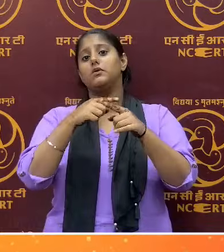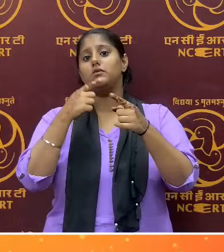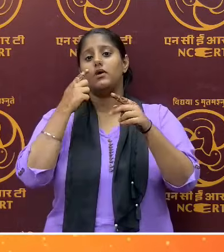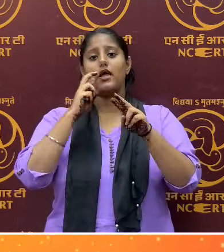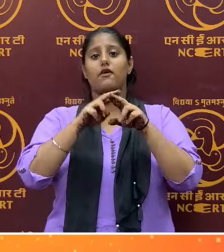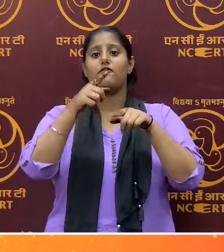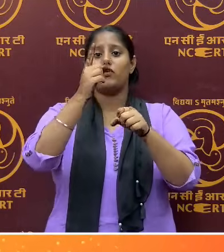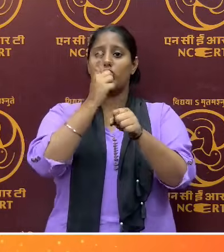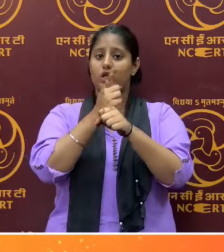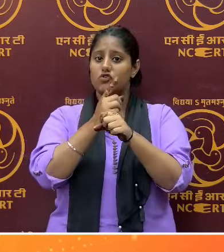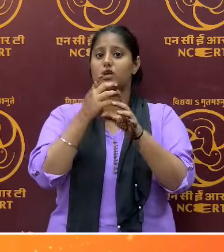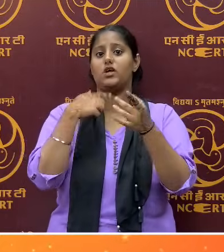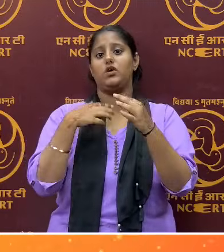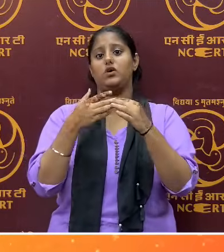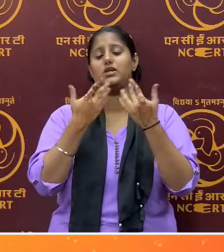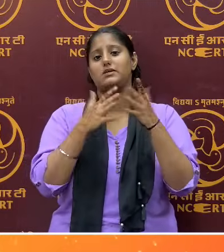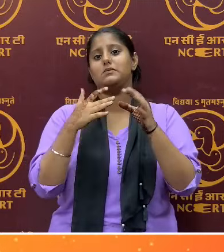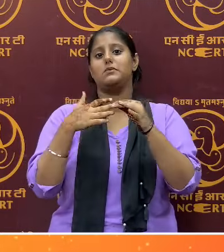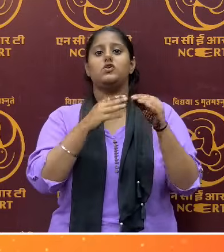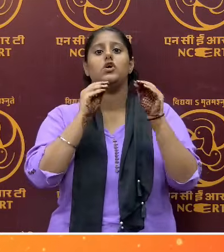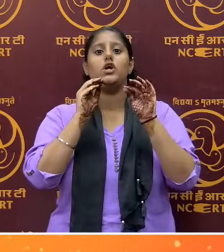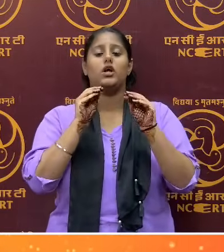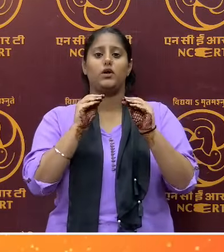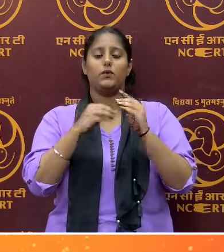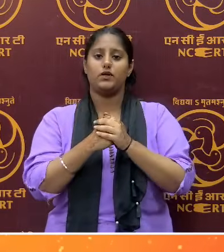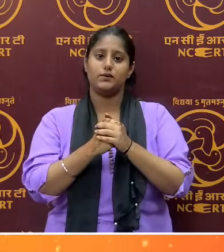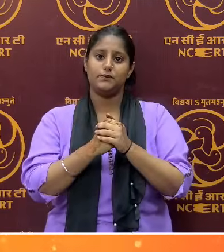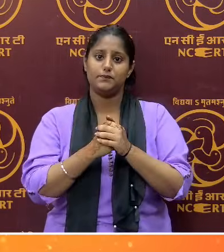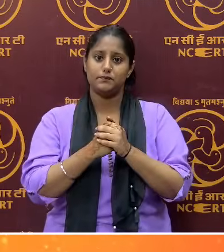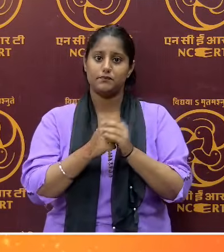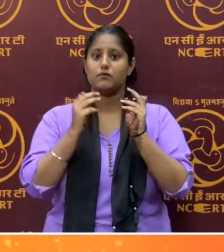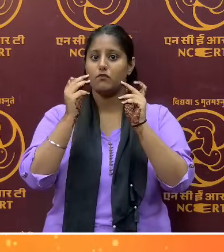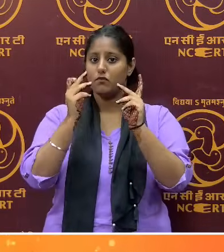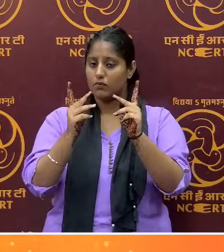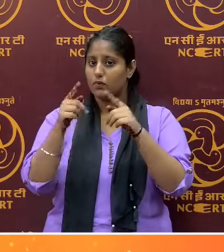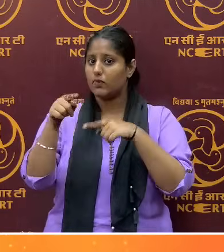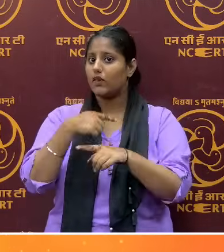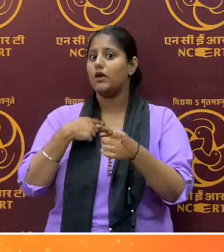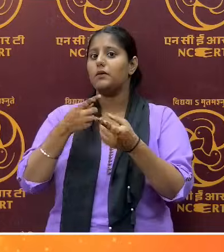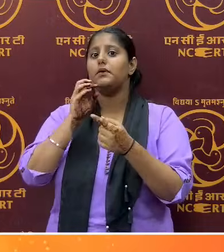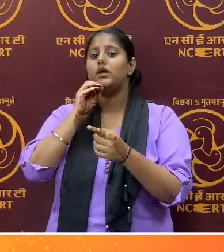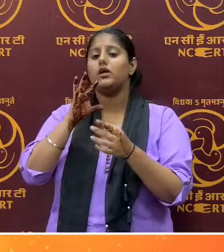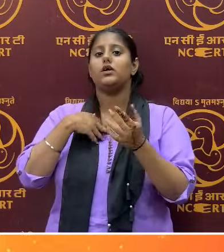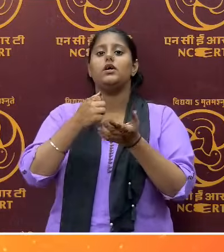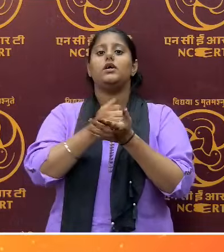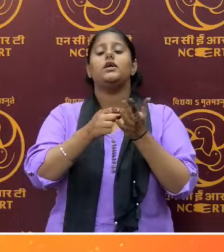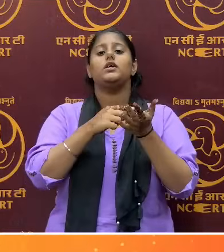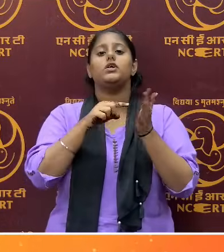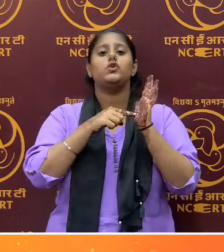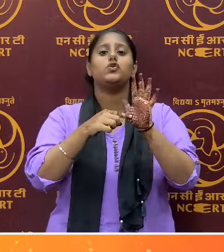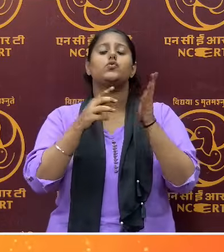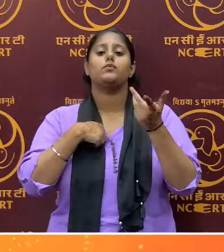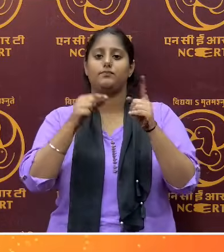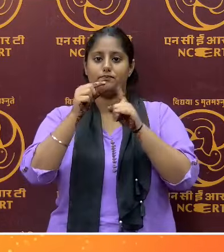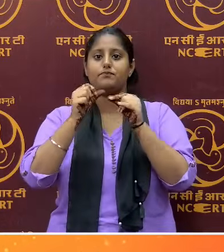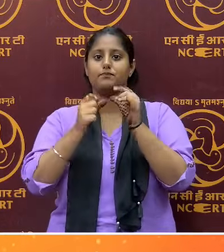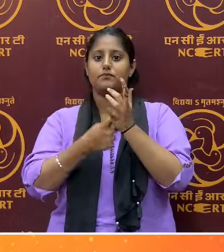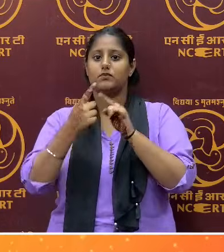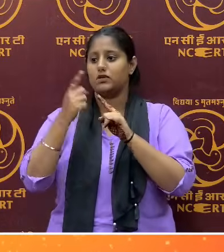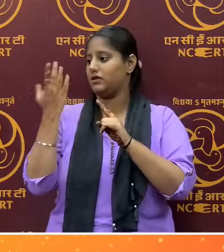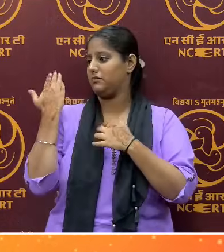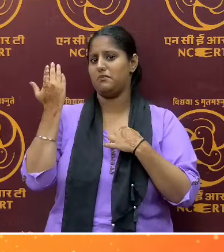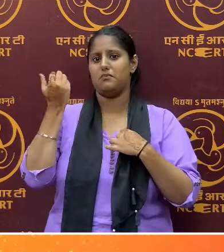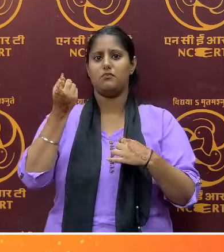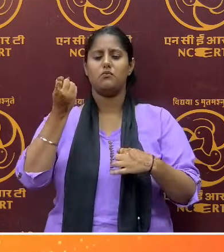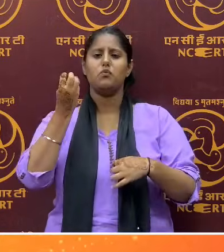head teacher or a special educator. Now ma'am, let's go with the workflow and the demonstration part also, because I think yesterday also we received a